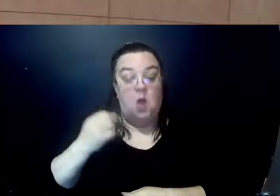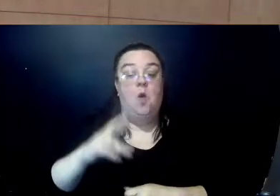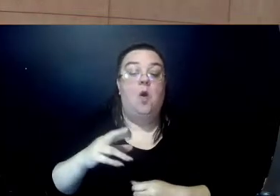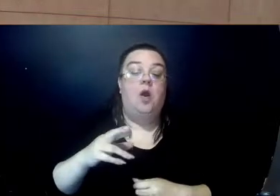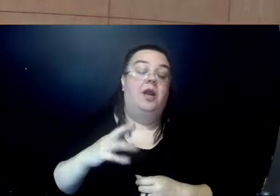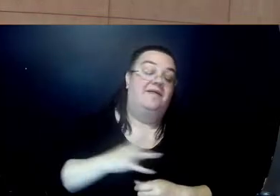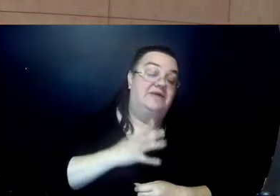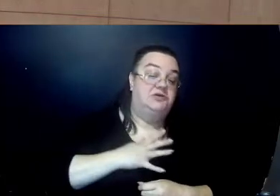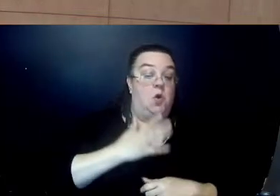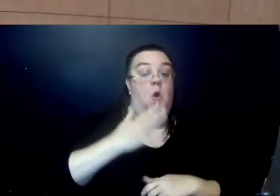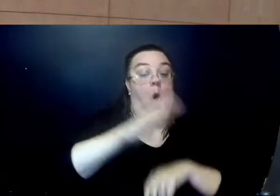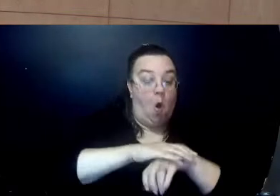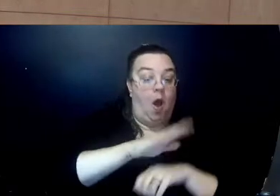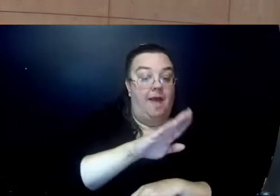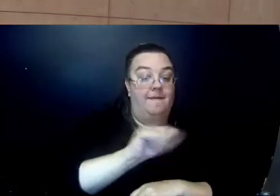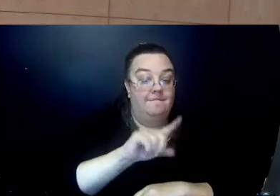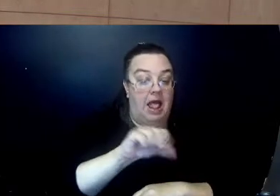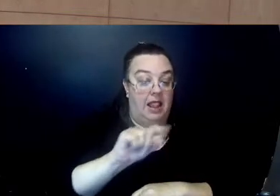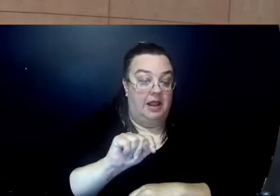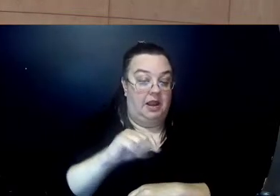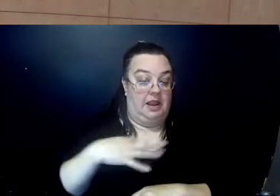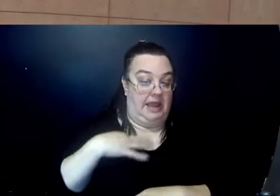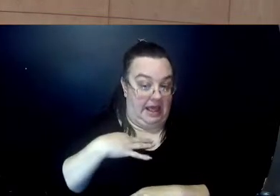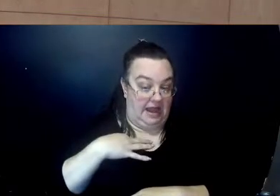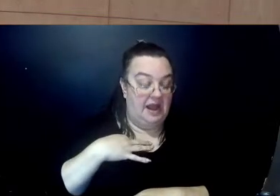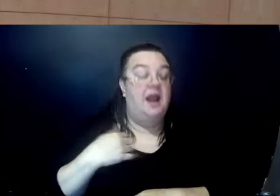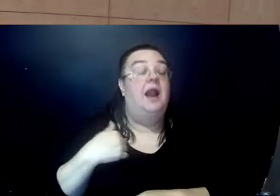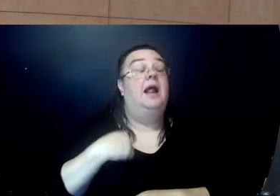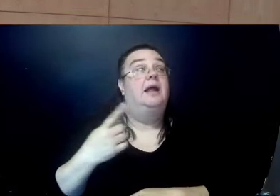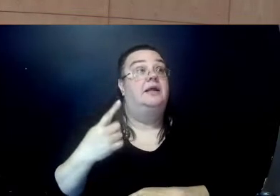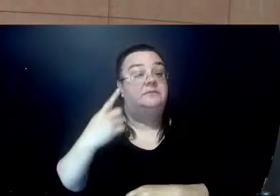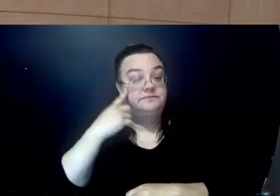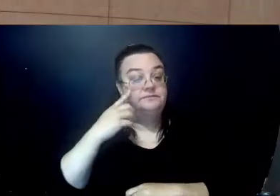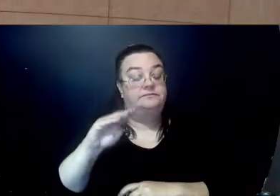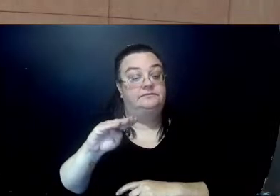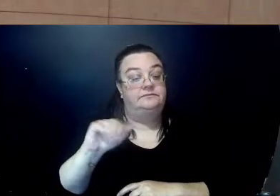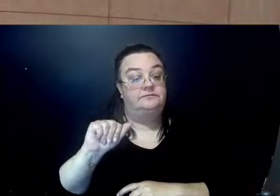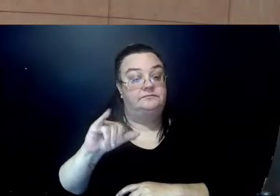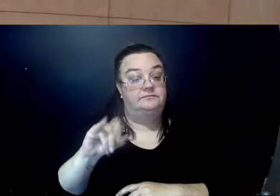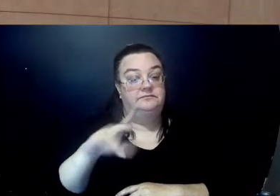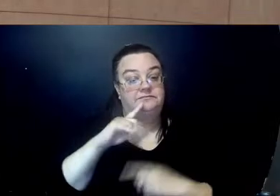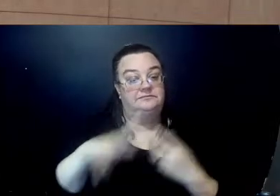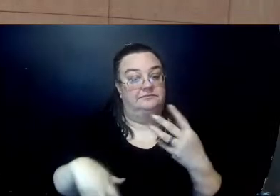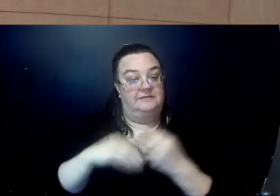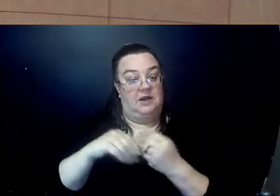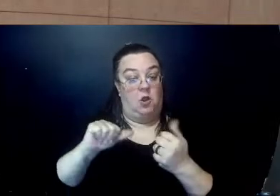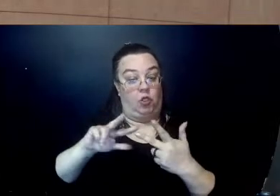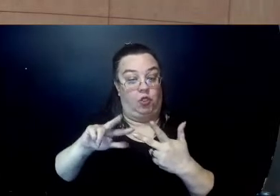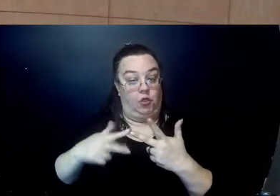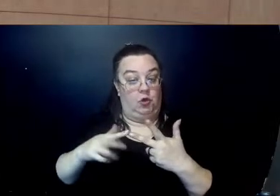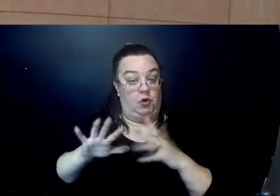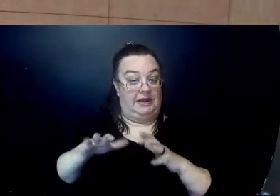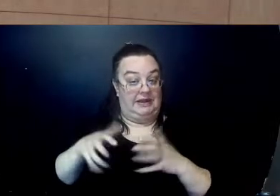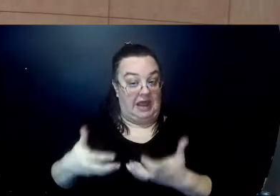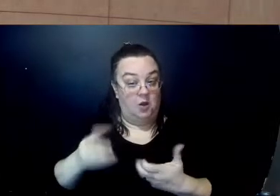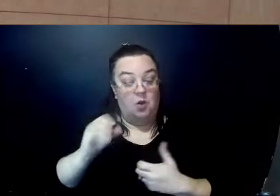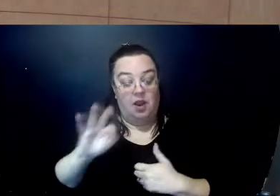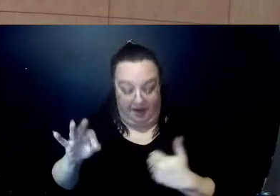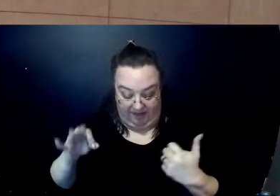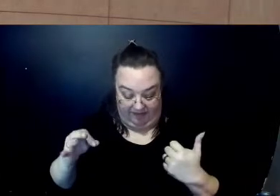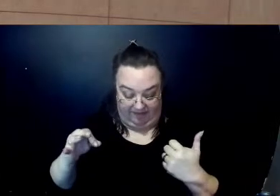pre-deadline on the ballot Yeah. candidate. Ballot candidate. I think the mayor is adding a third category of we